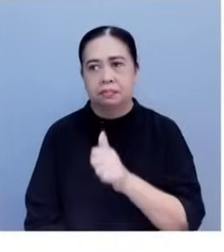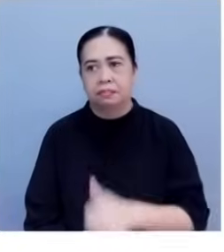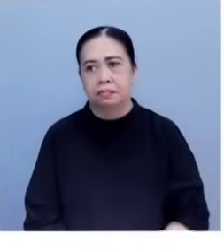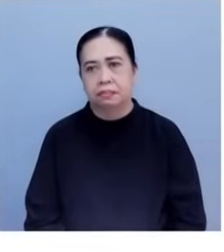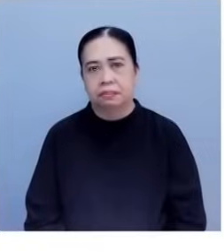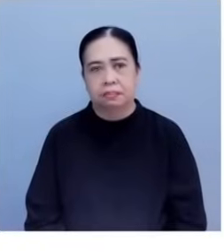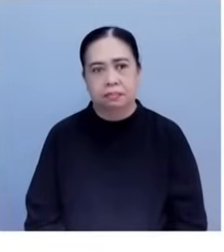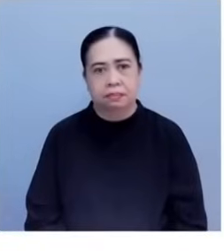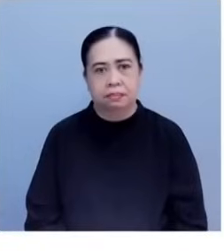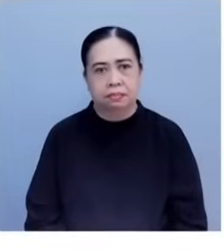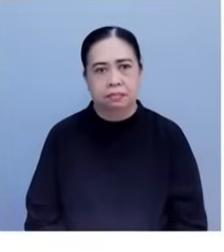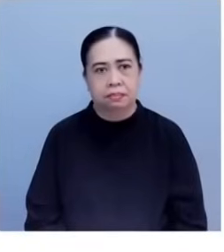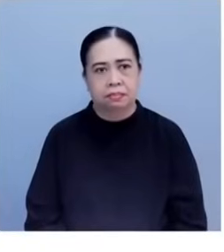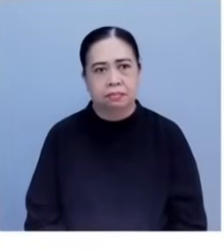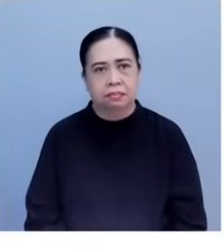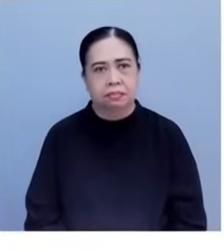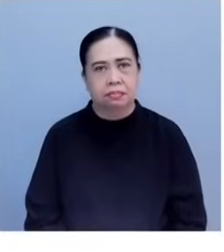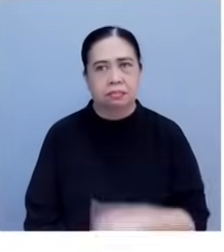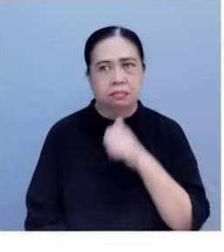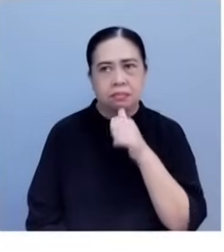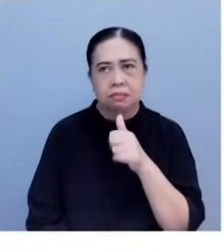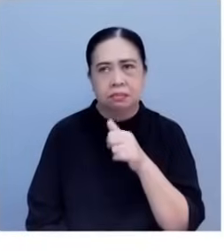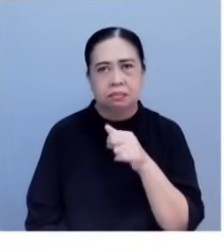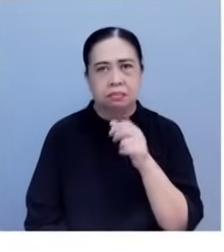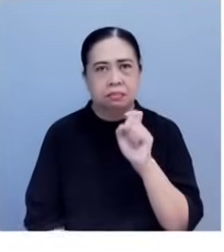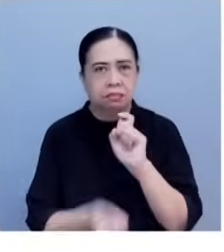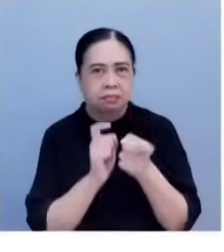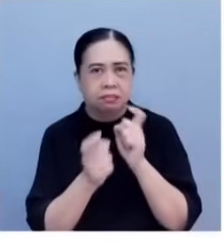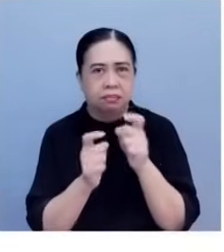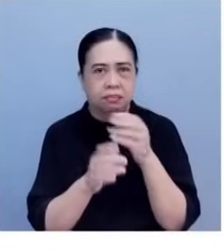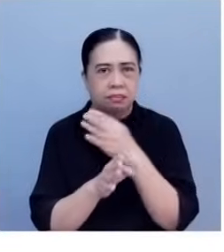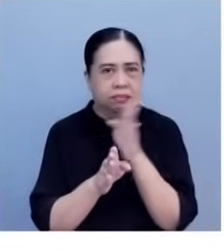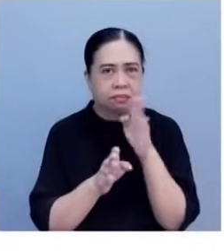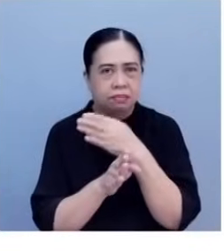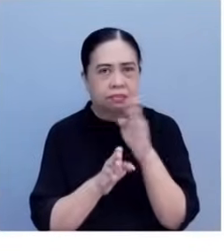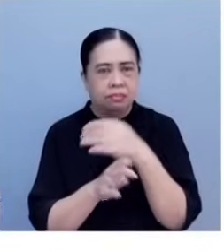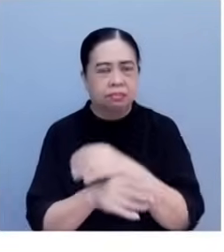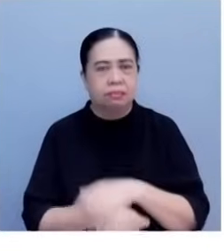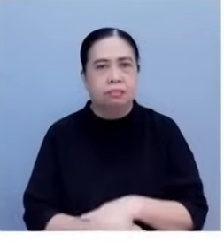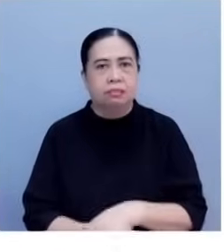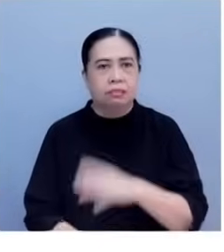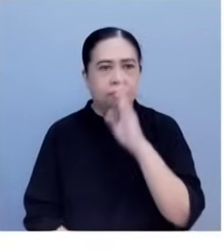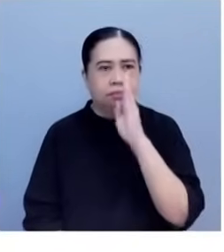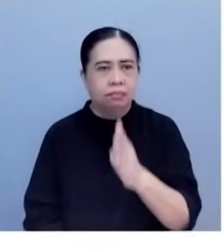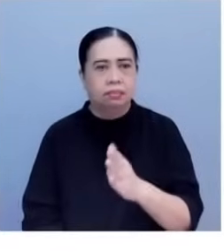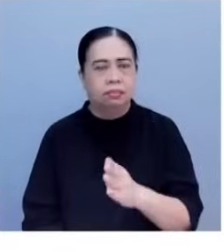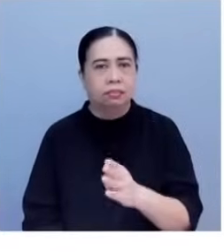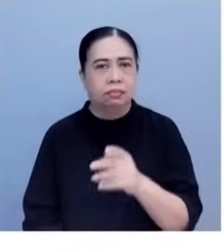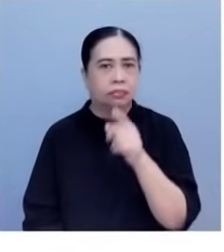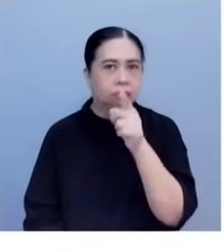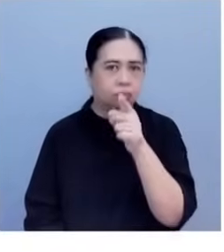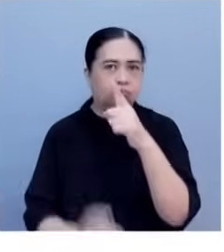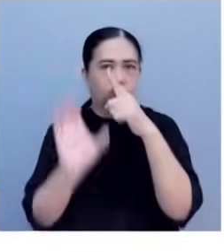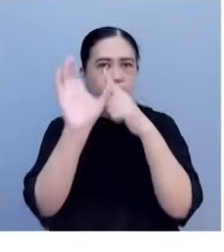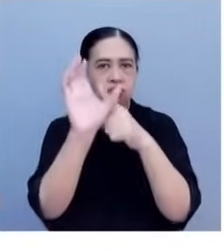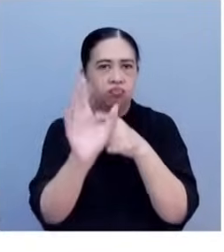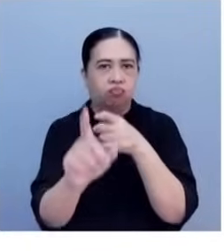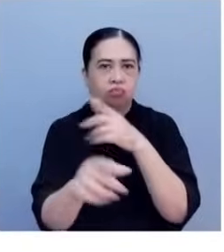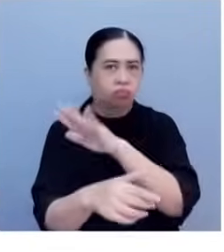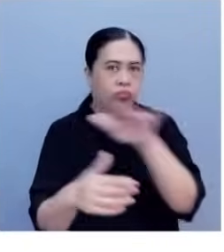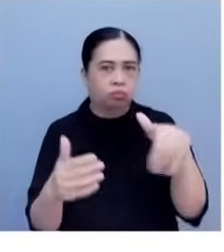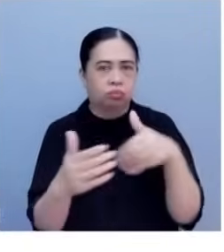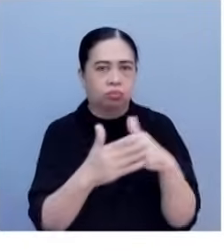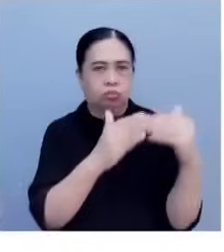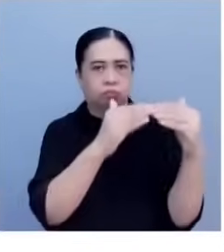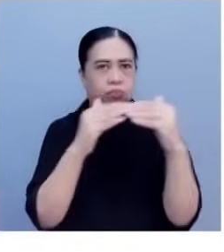He doesn't equivocate. He's always an equivocal. And when he says "you communists," he refers to all the